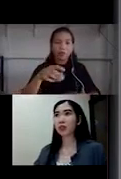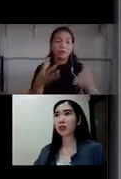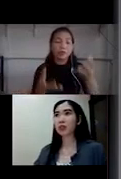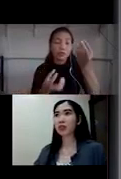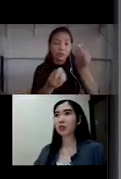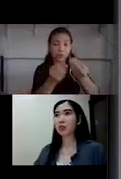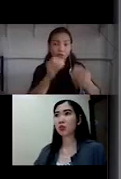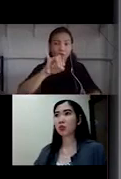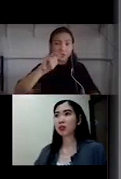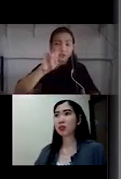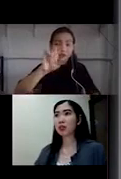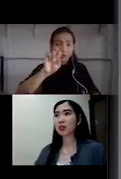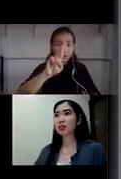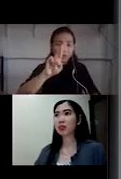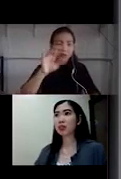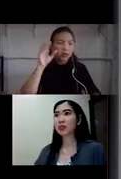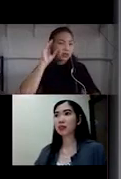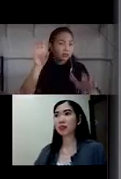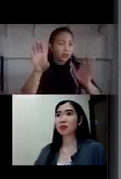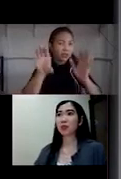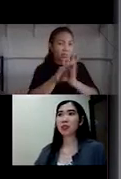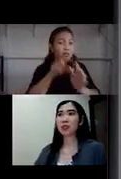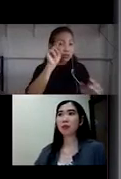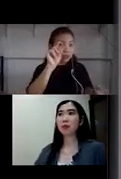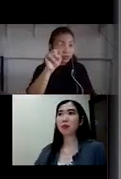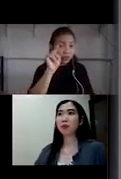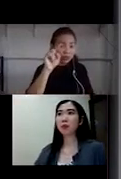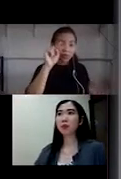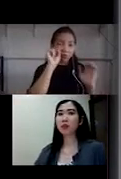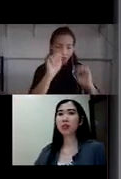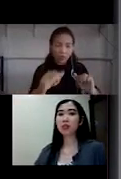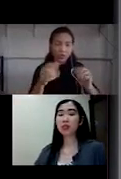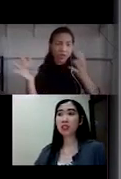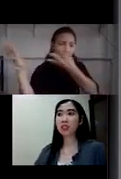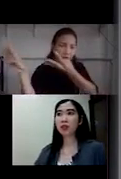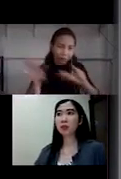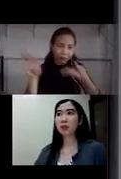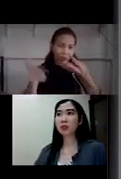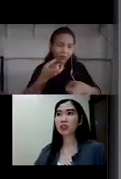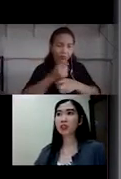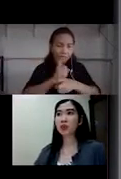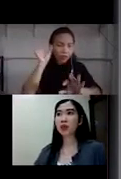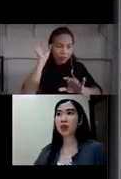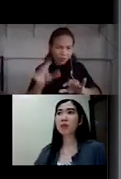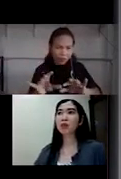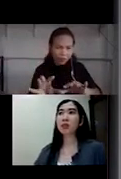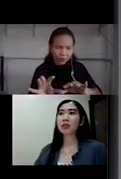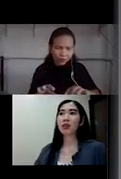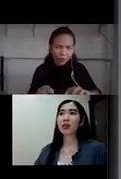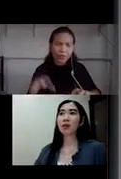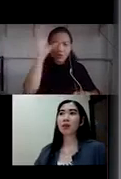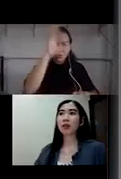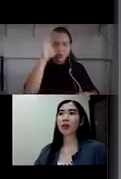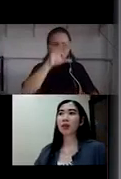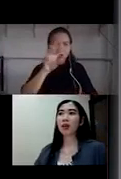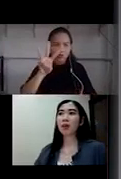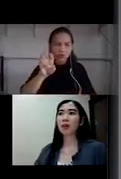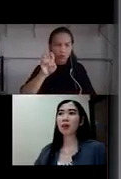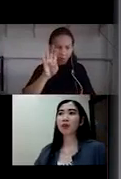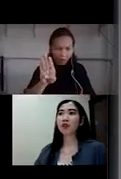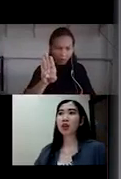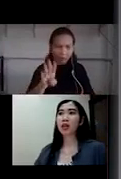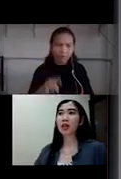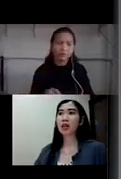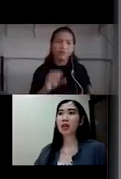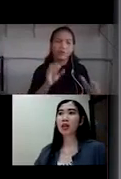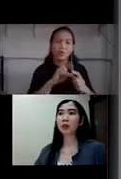and image. So mamimili lang kayo dyan. Pwedeng upload from computer, search the web,